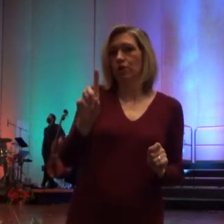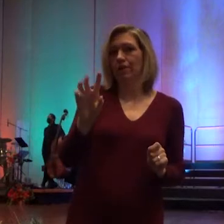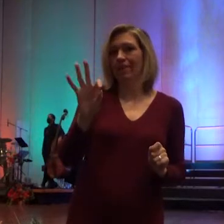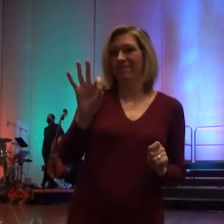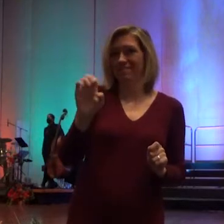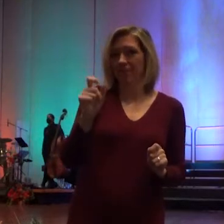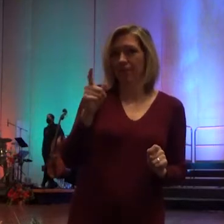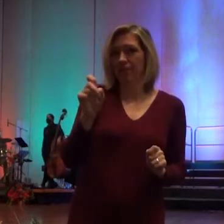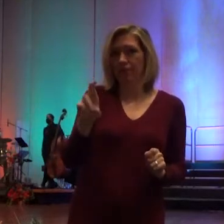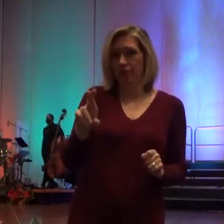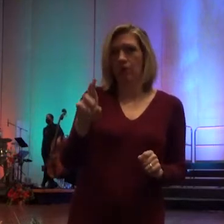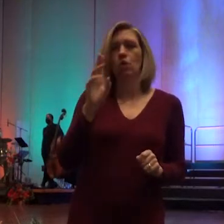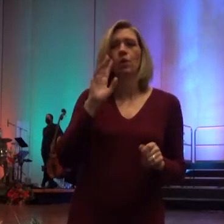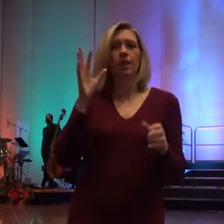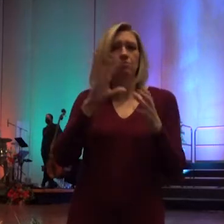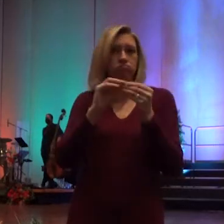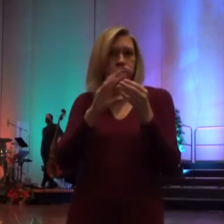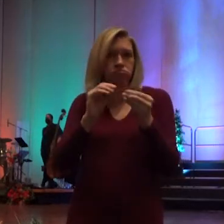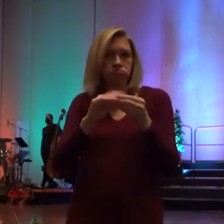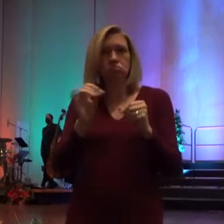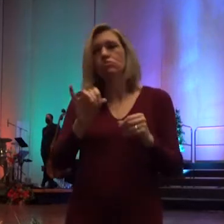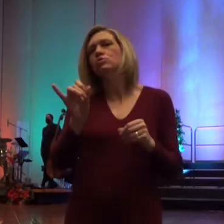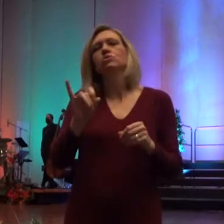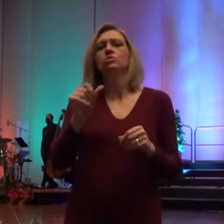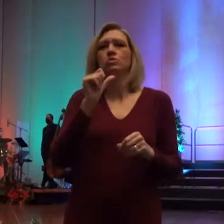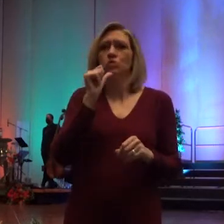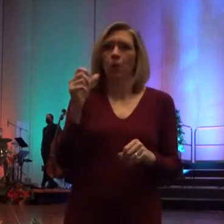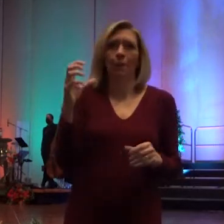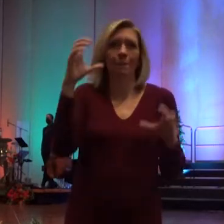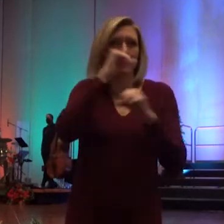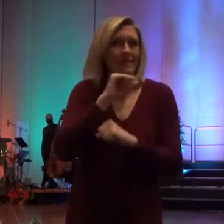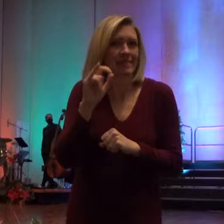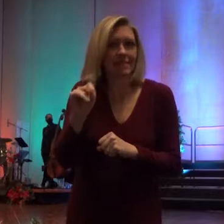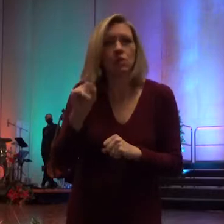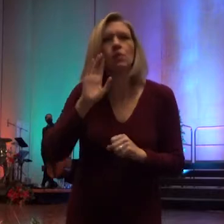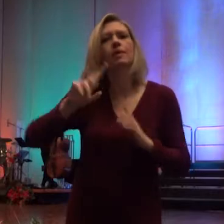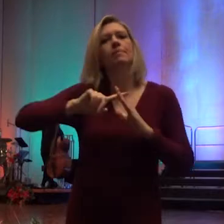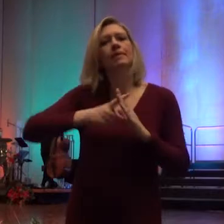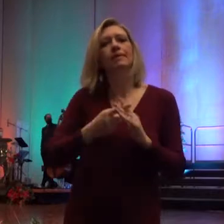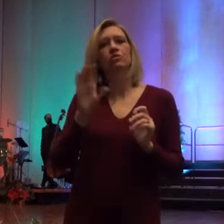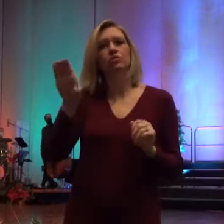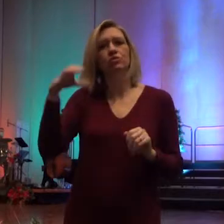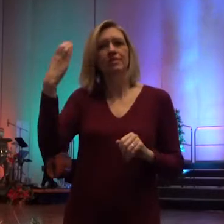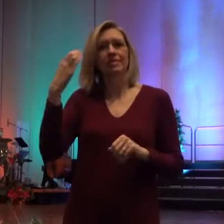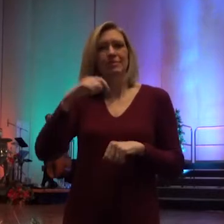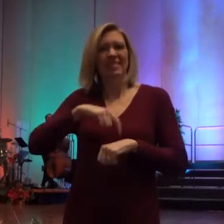It begins your Christmas season. Here's what's coming up.